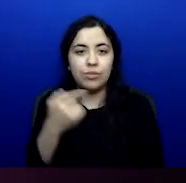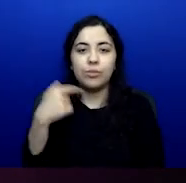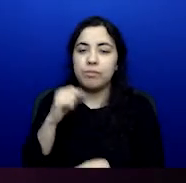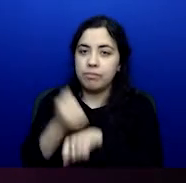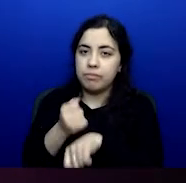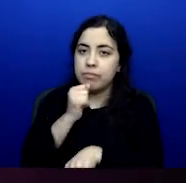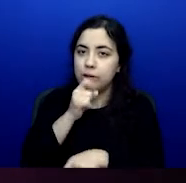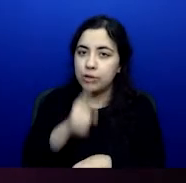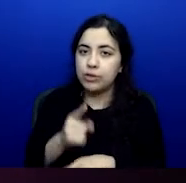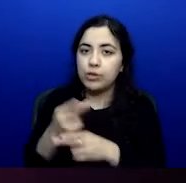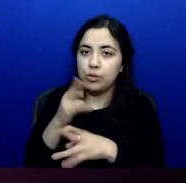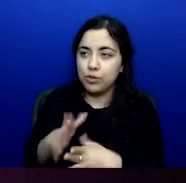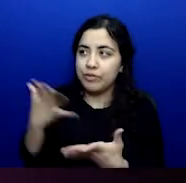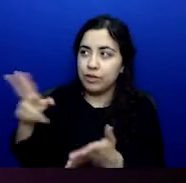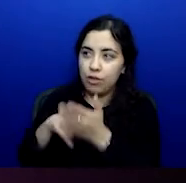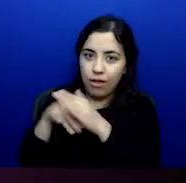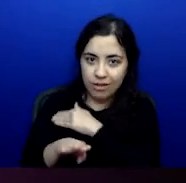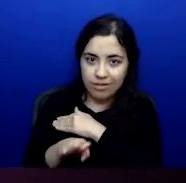ensuring that the user is logged in.